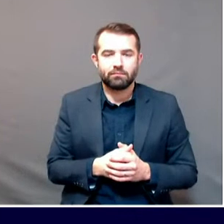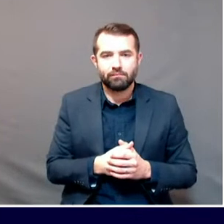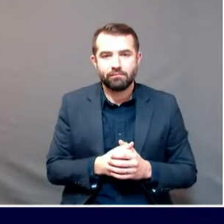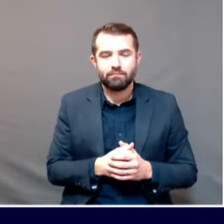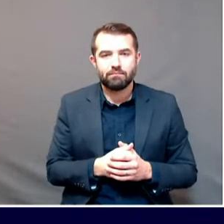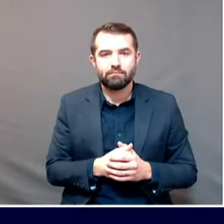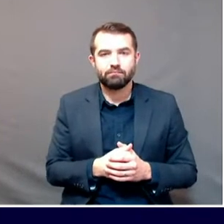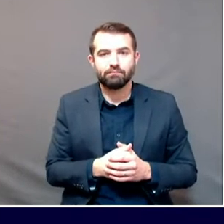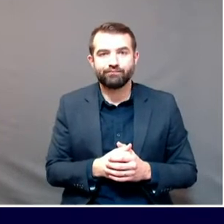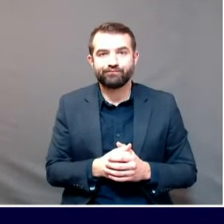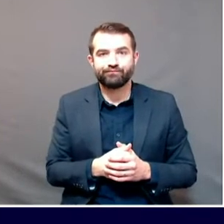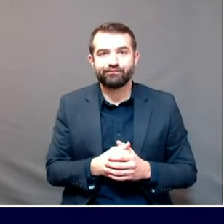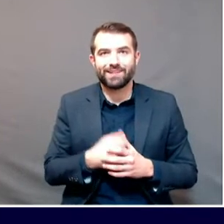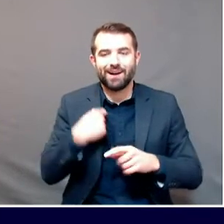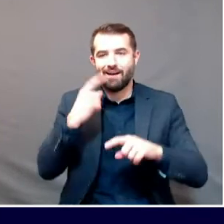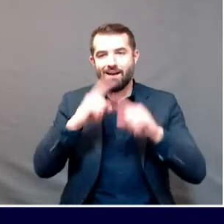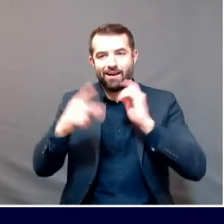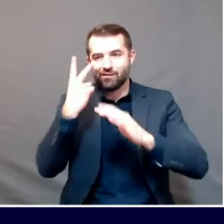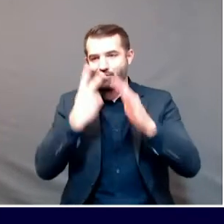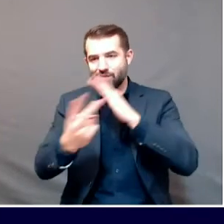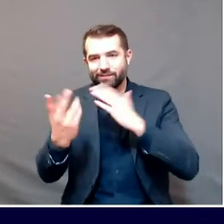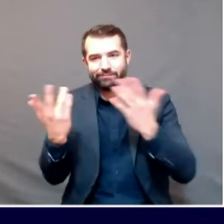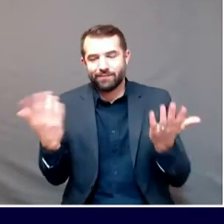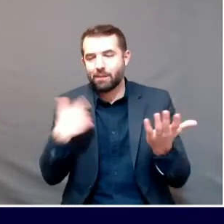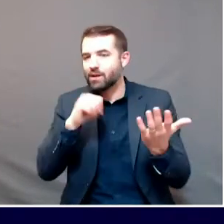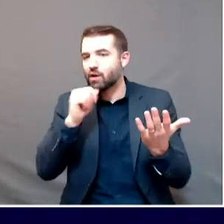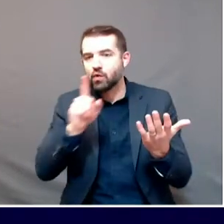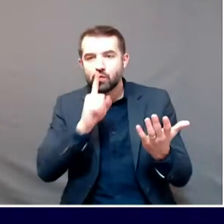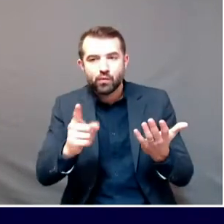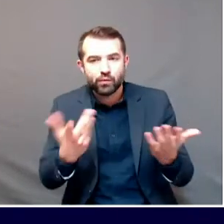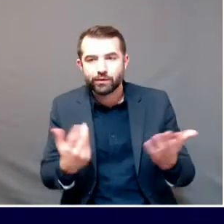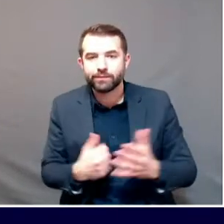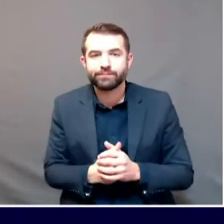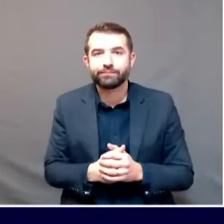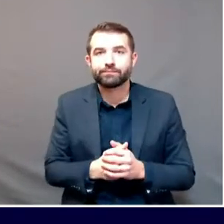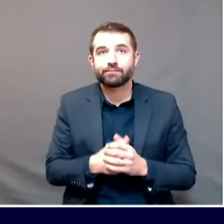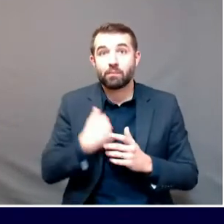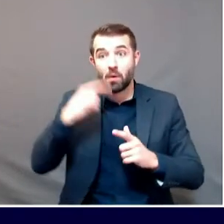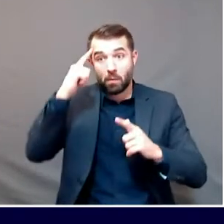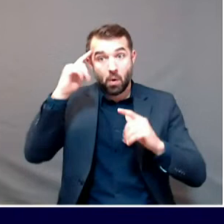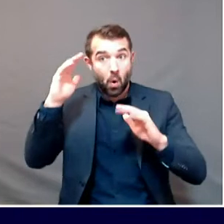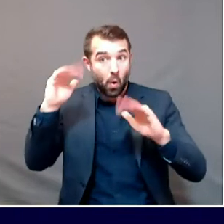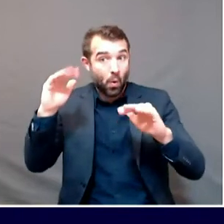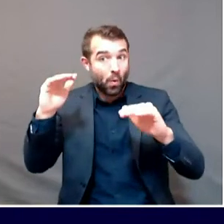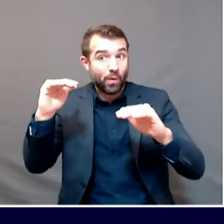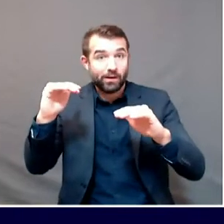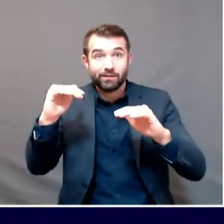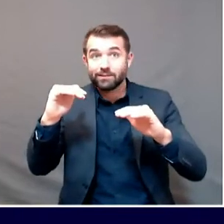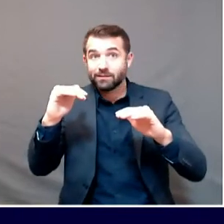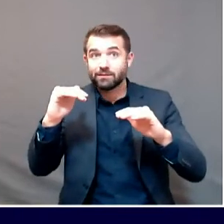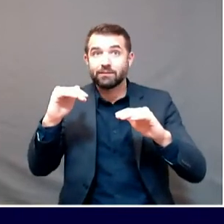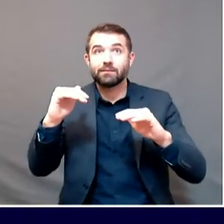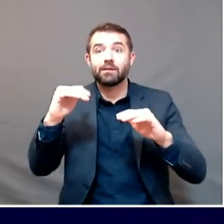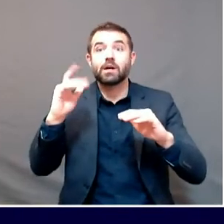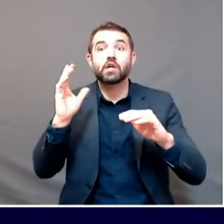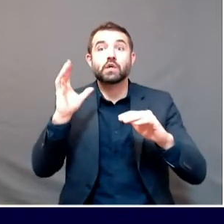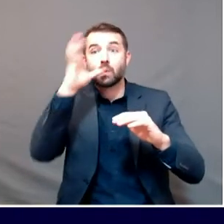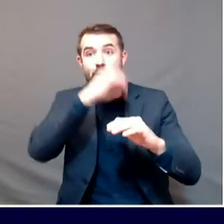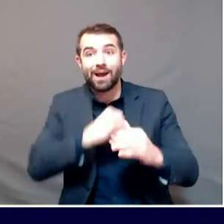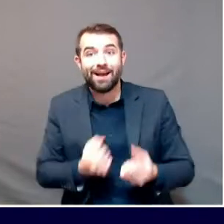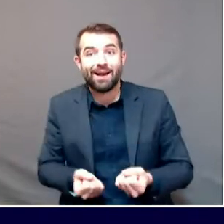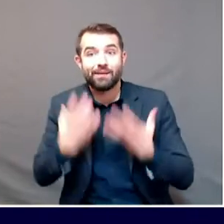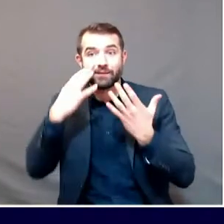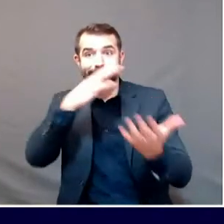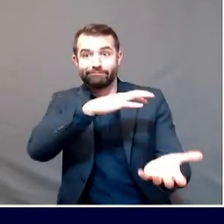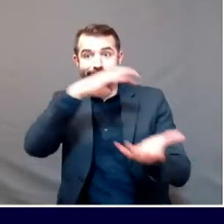too early to know for sure. We are right now hoping for more stability in the estimates that we receive so